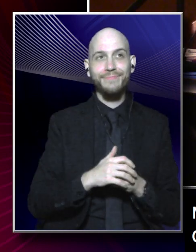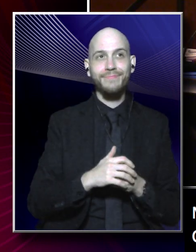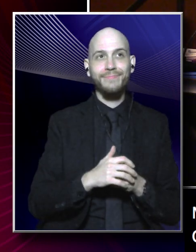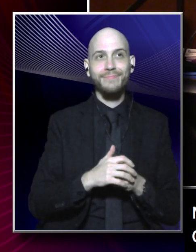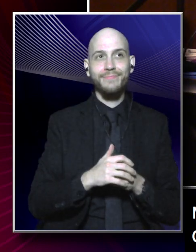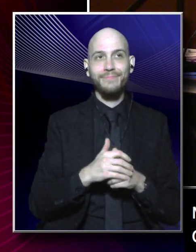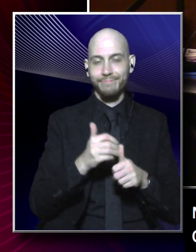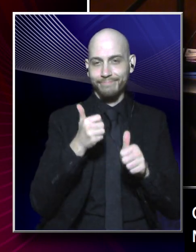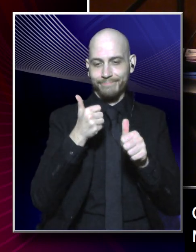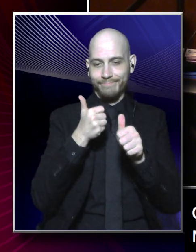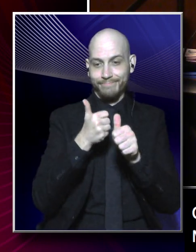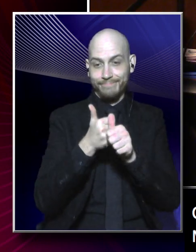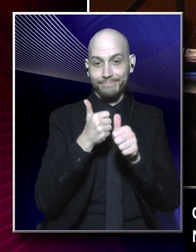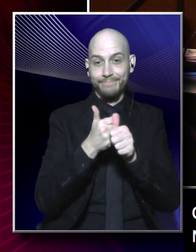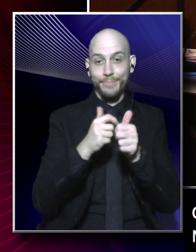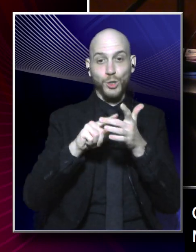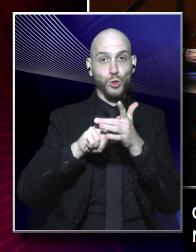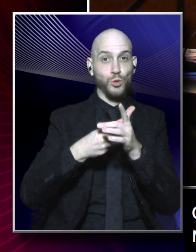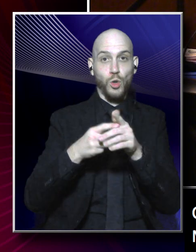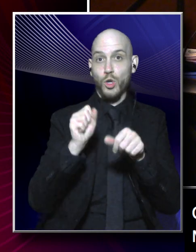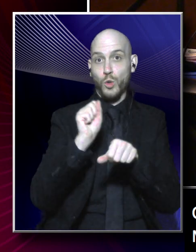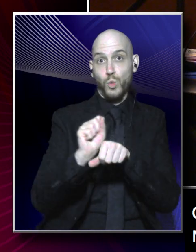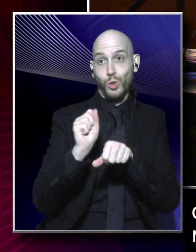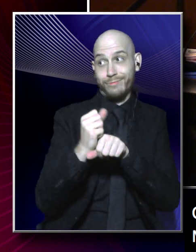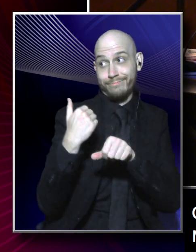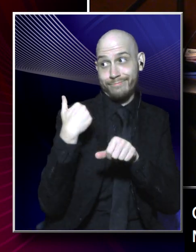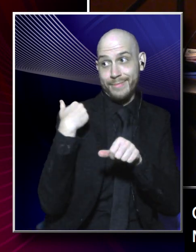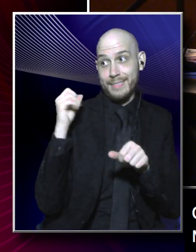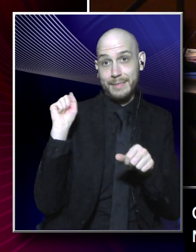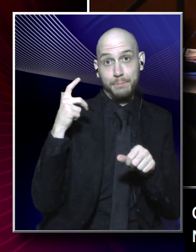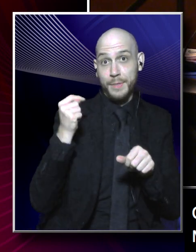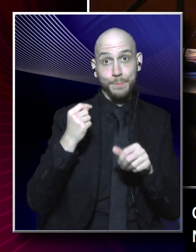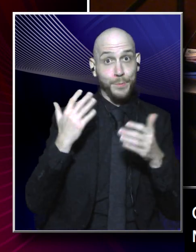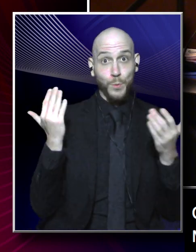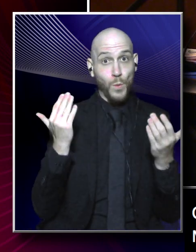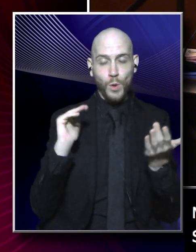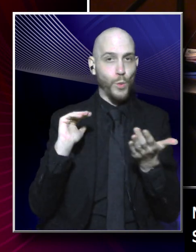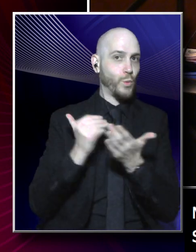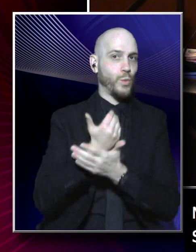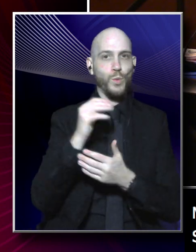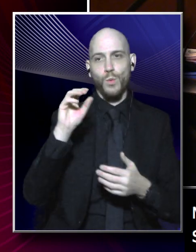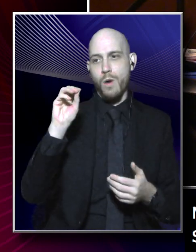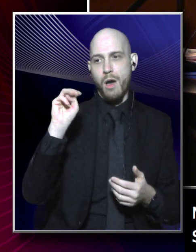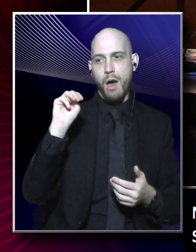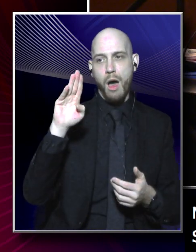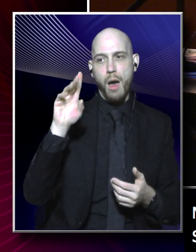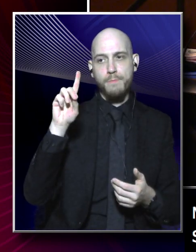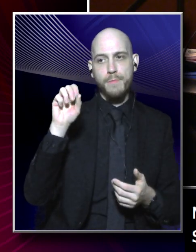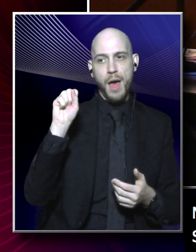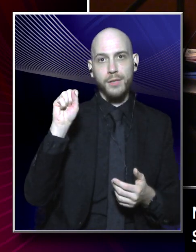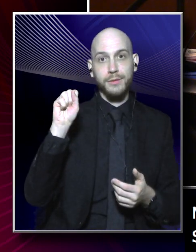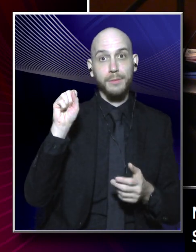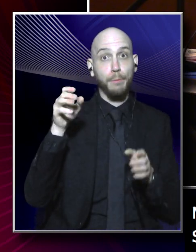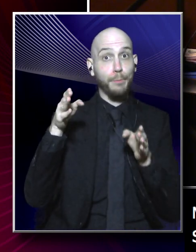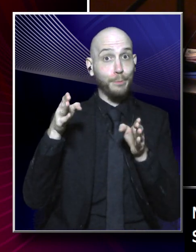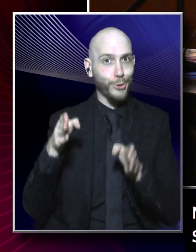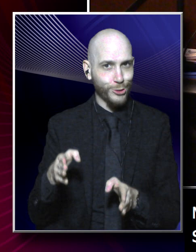us last September as our new Ombudsperson.